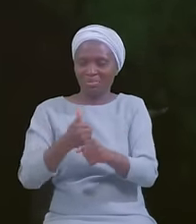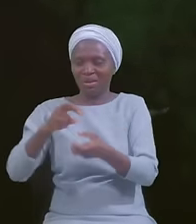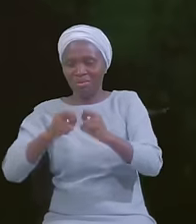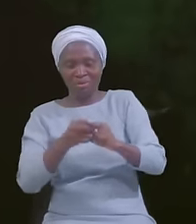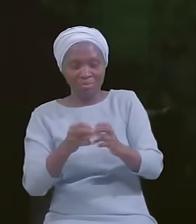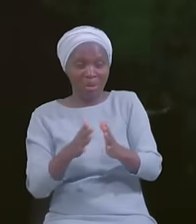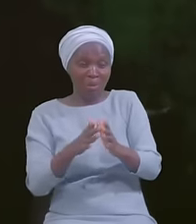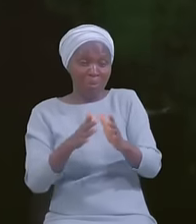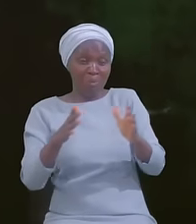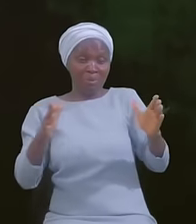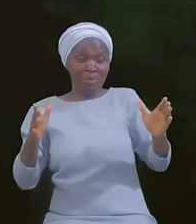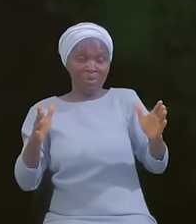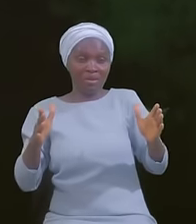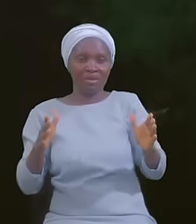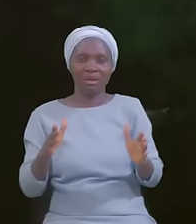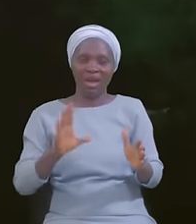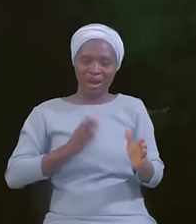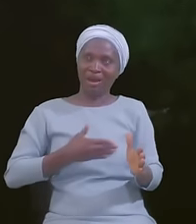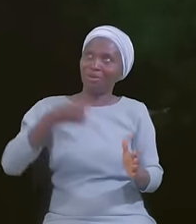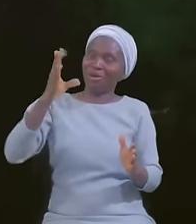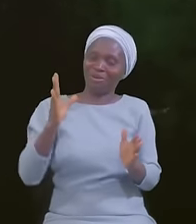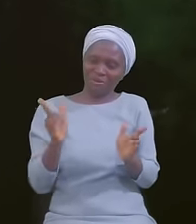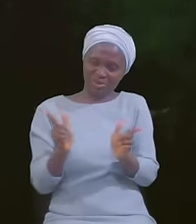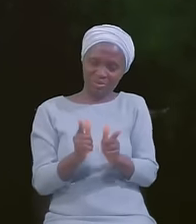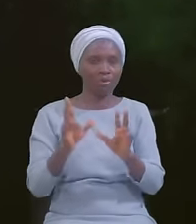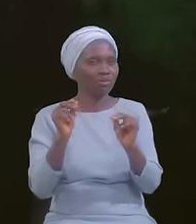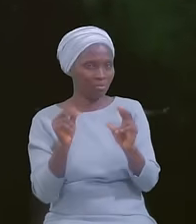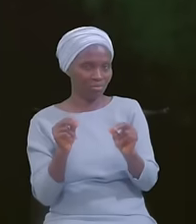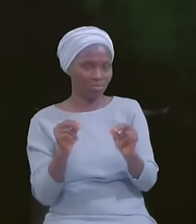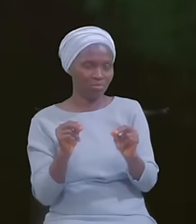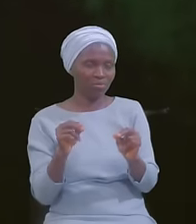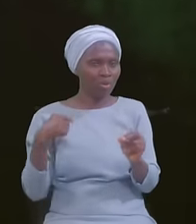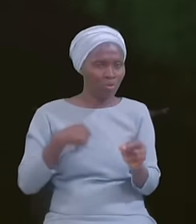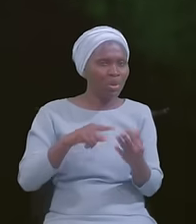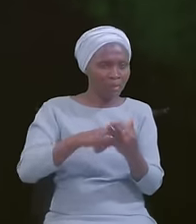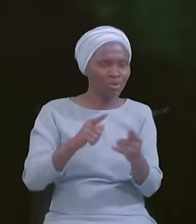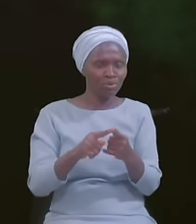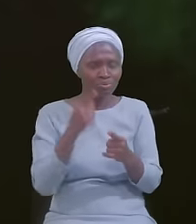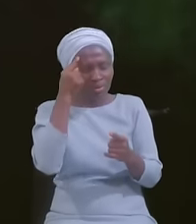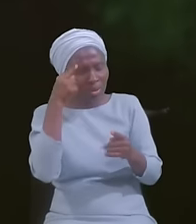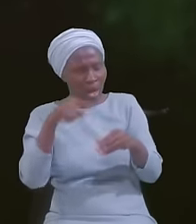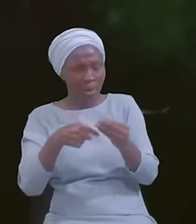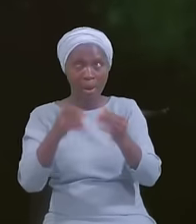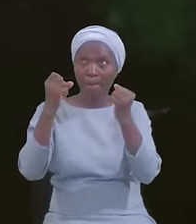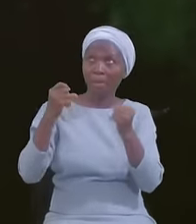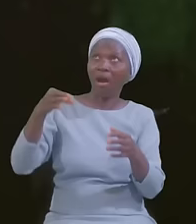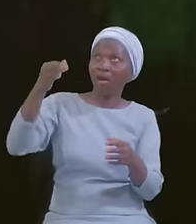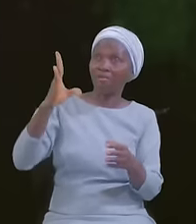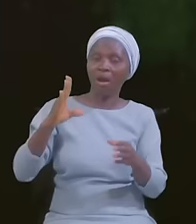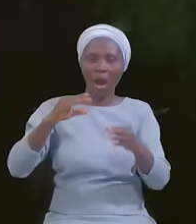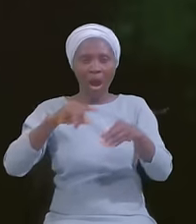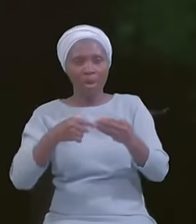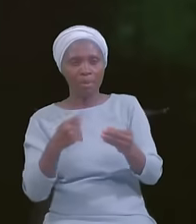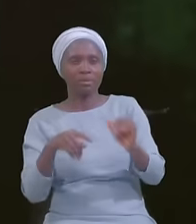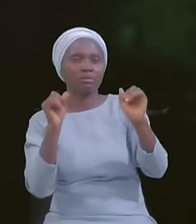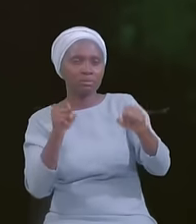so small. No, we begin to think about the power of God, about the possibilities in God, about the goodness of